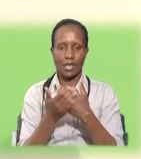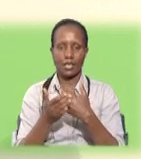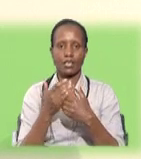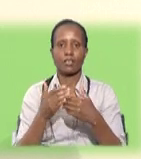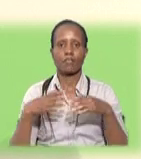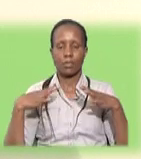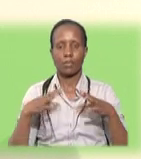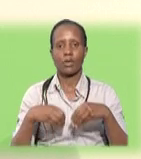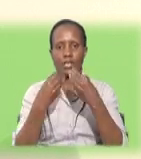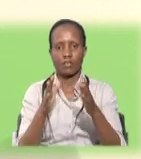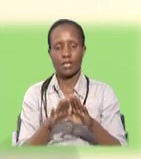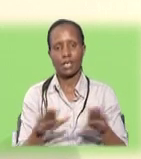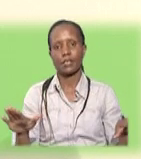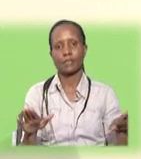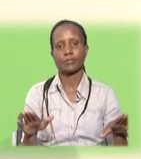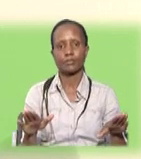resettling the landless people